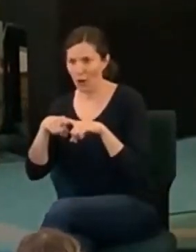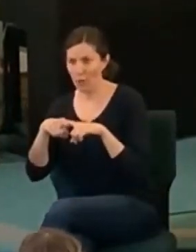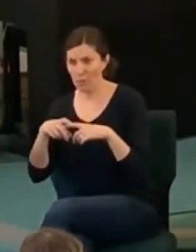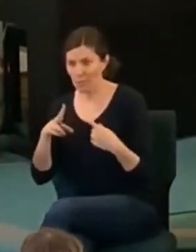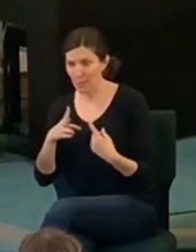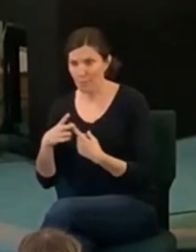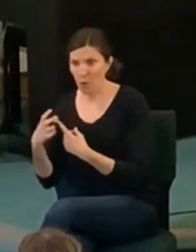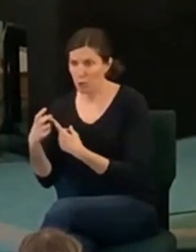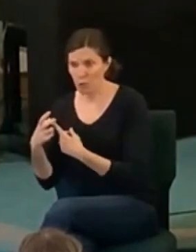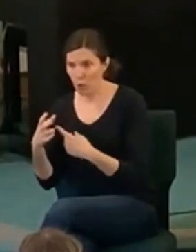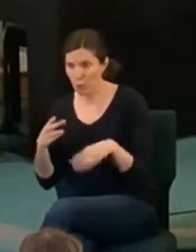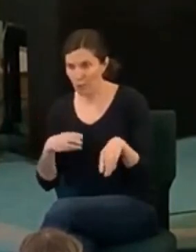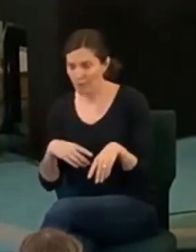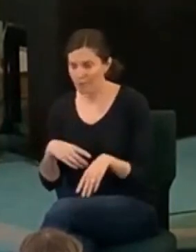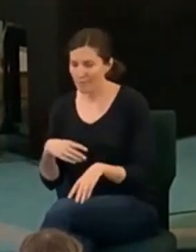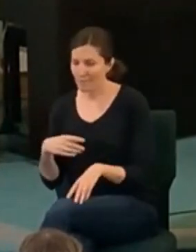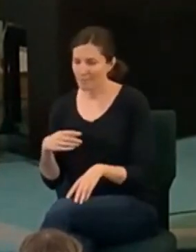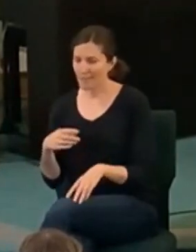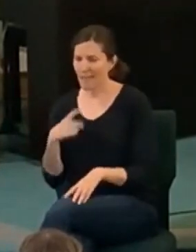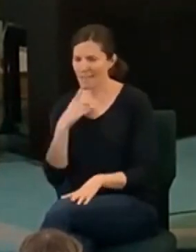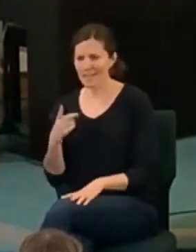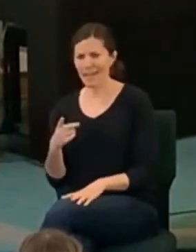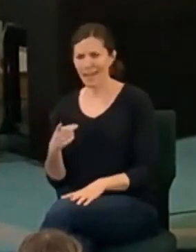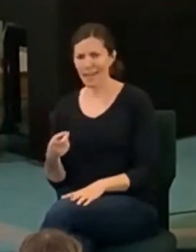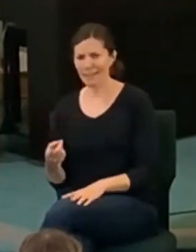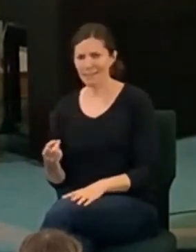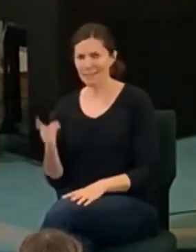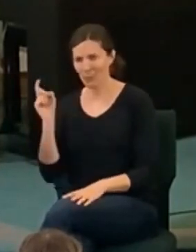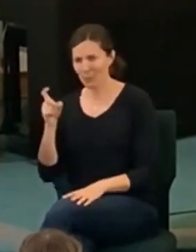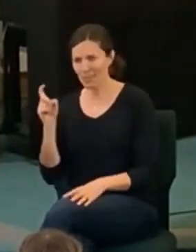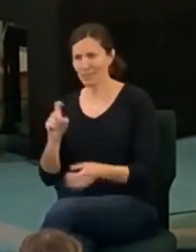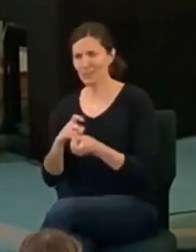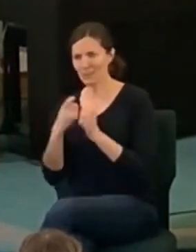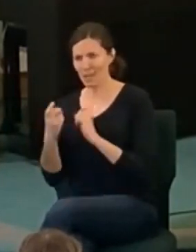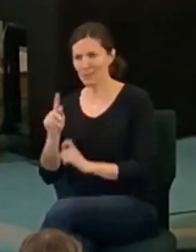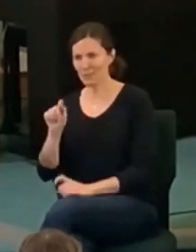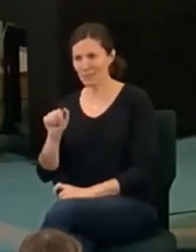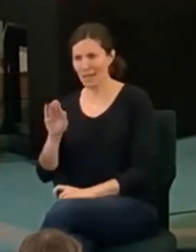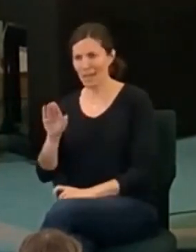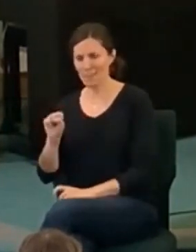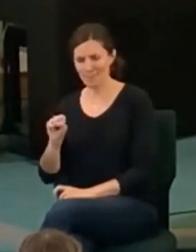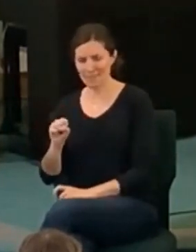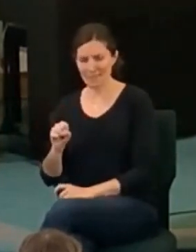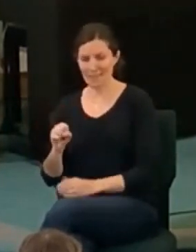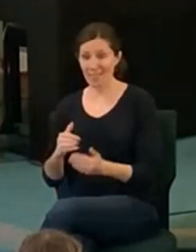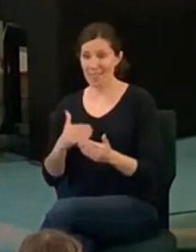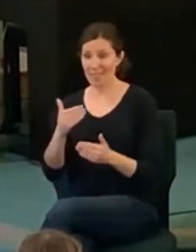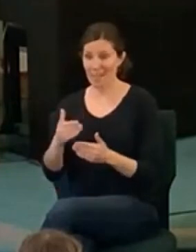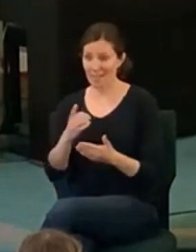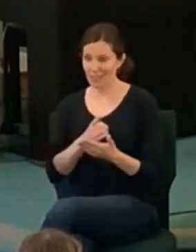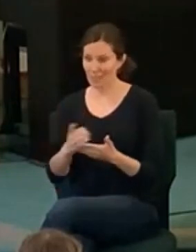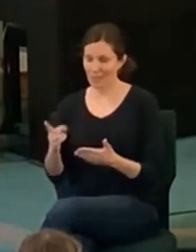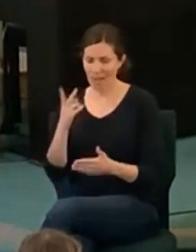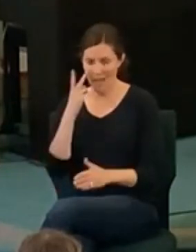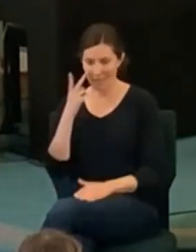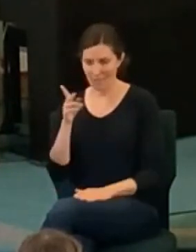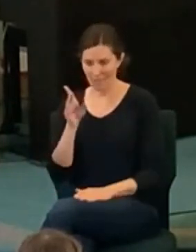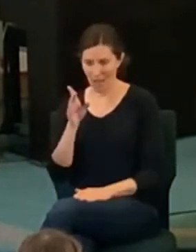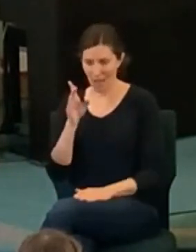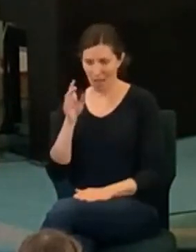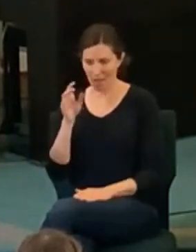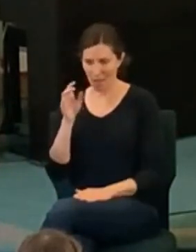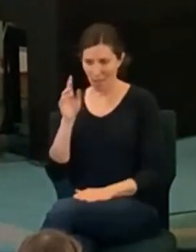We'll just say his, okay? His truck, his tags were expired. And I said, hey, your tags are expired. And he said,